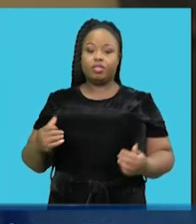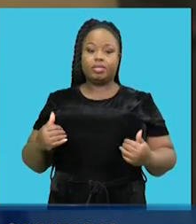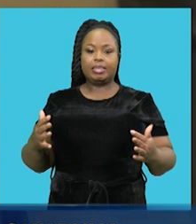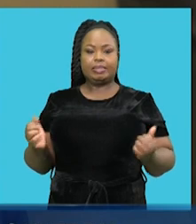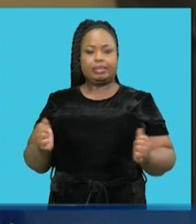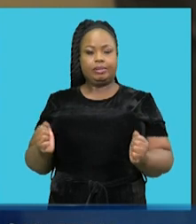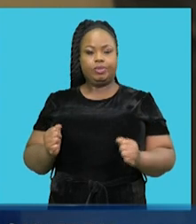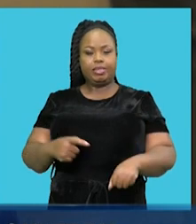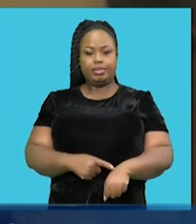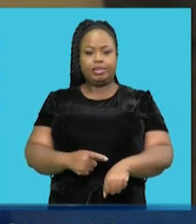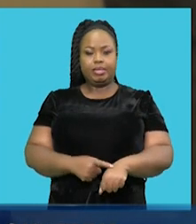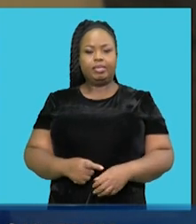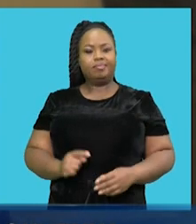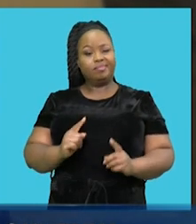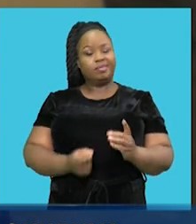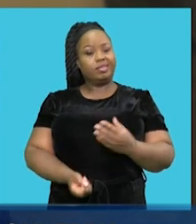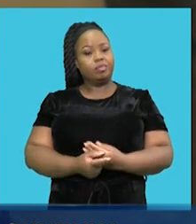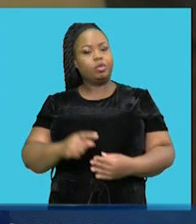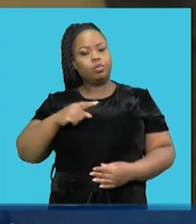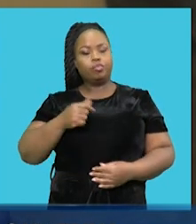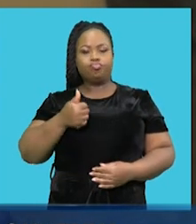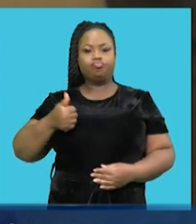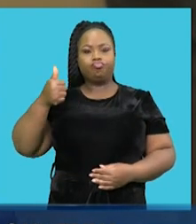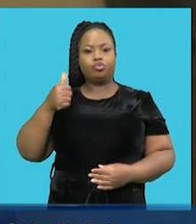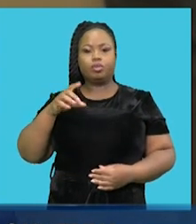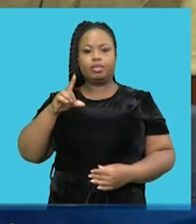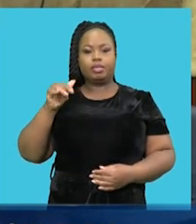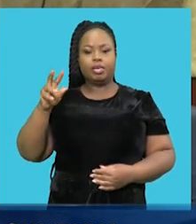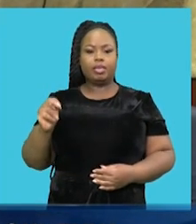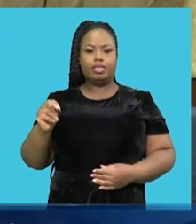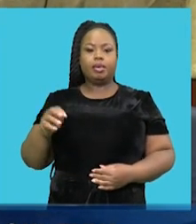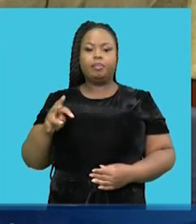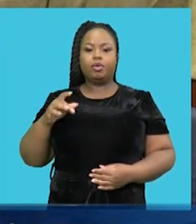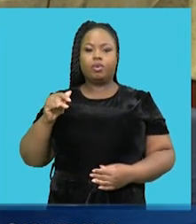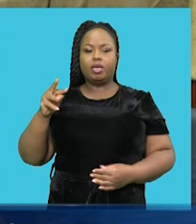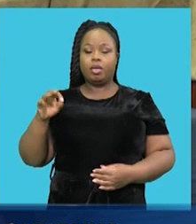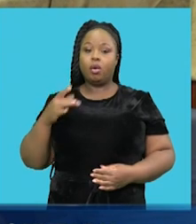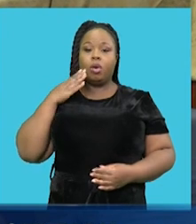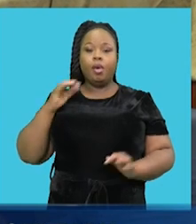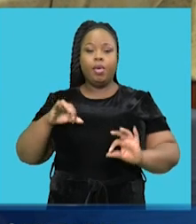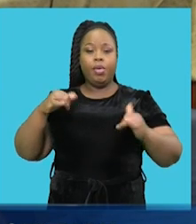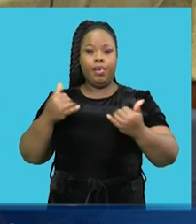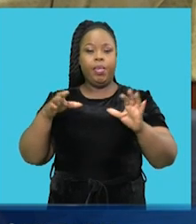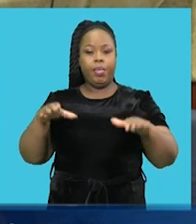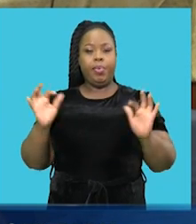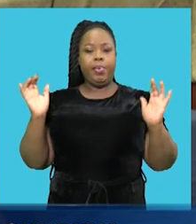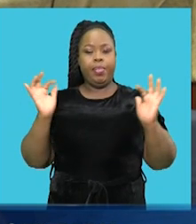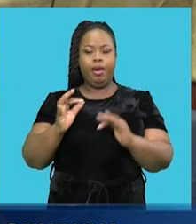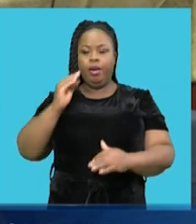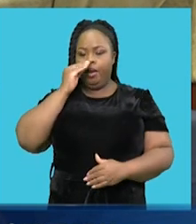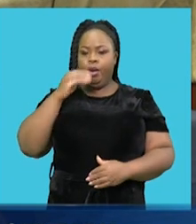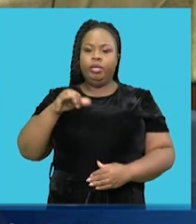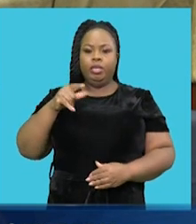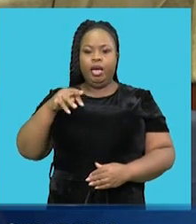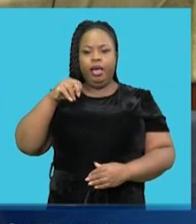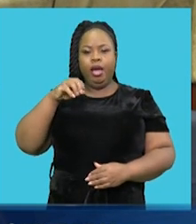upsiga lo kukukitalo lwe iskules pezulu sale inkampane uti en marugane ngenka atikili ngkampa aniba mbeis tanga msa vizinda abaisa ni